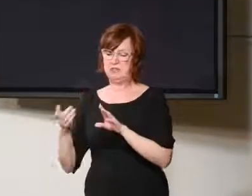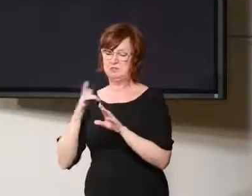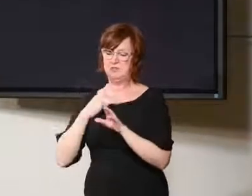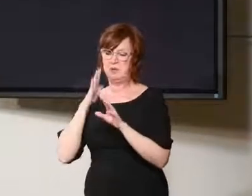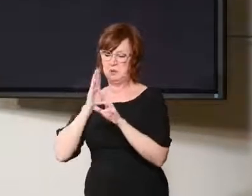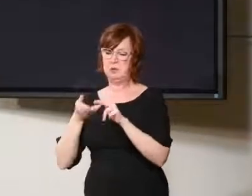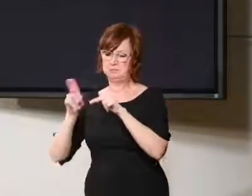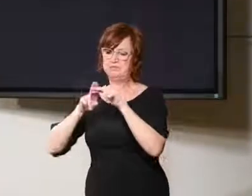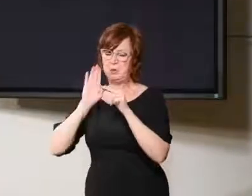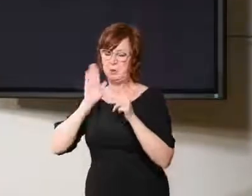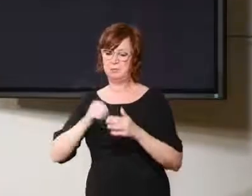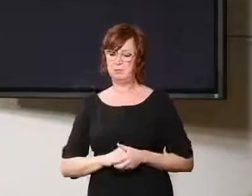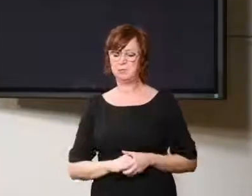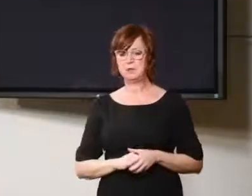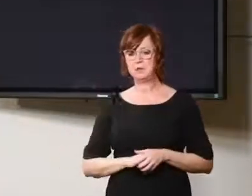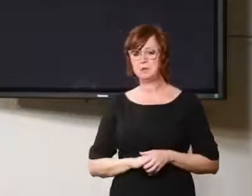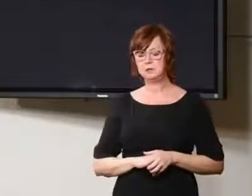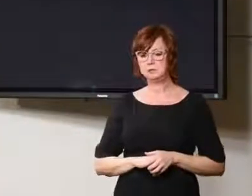countries that